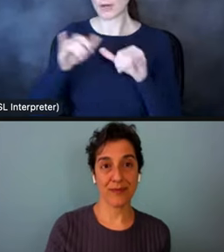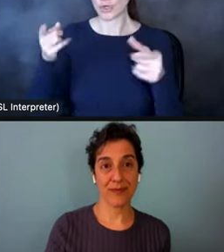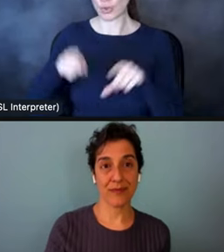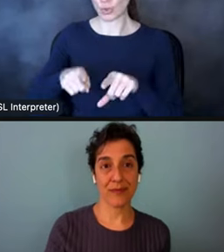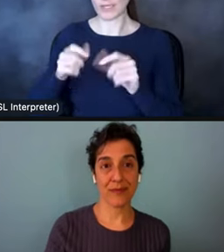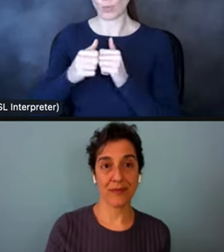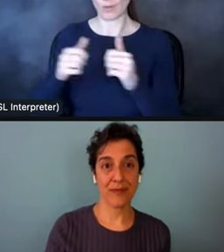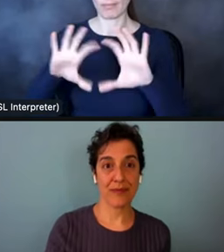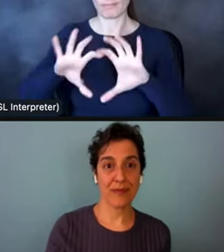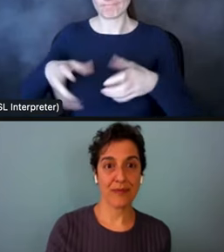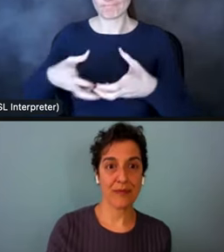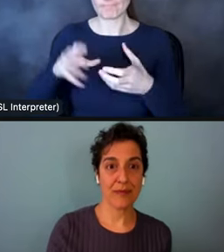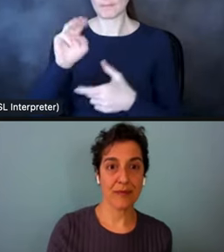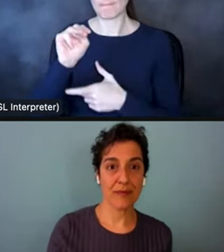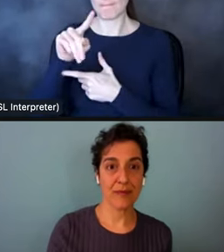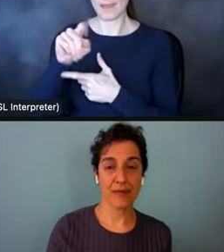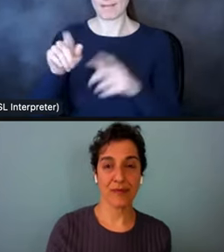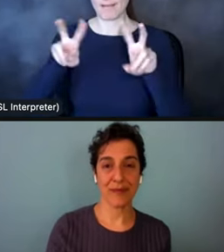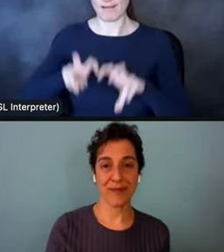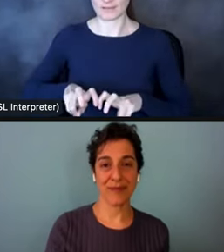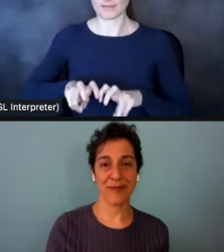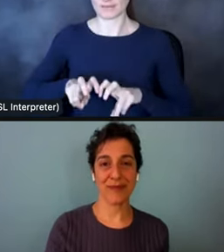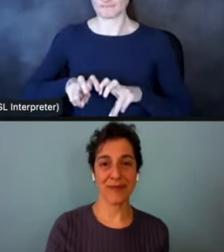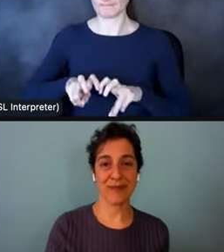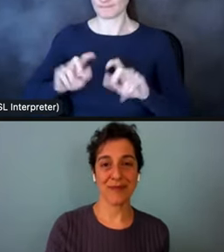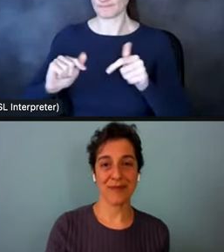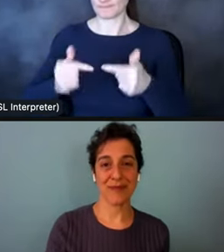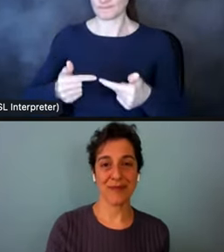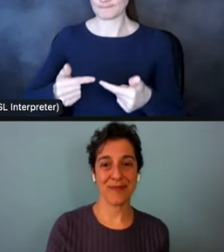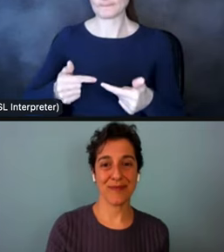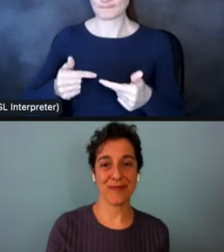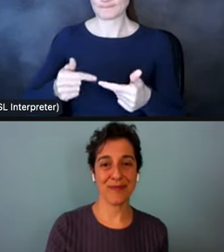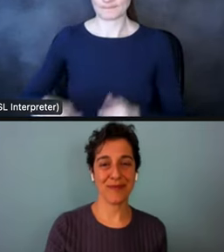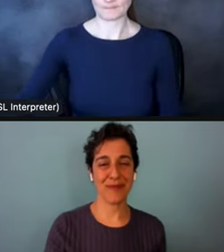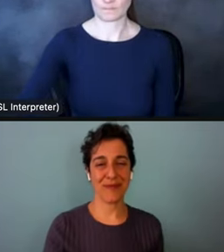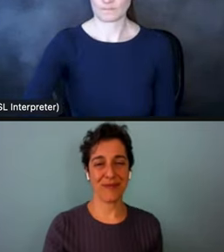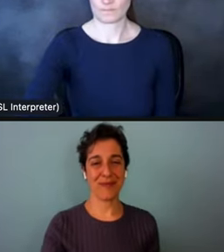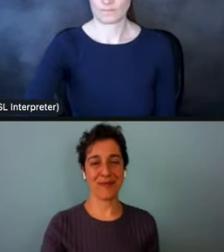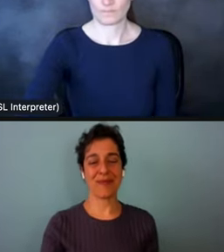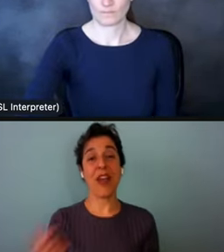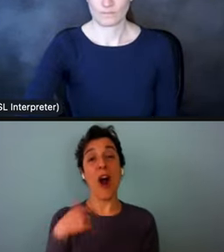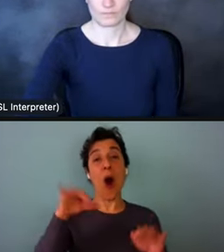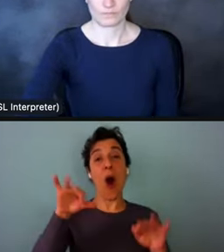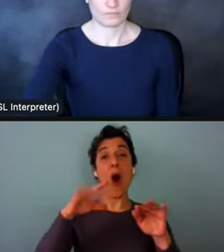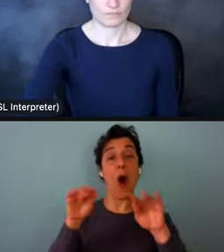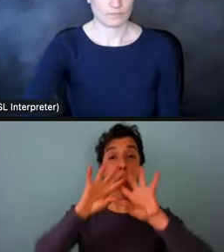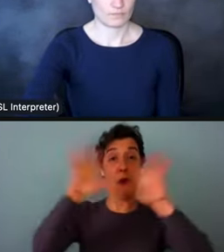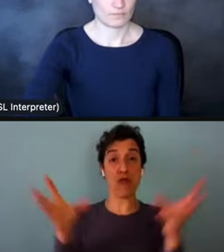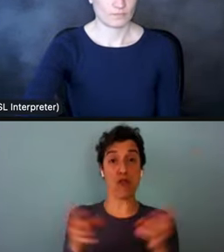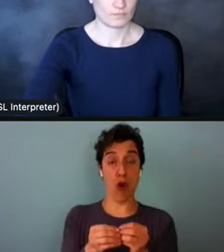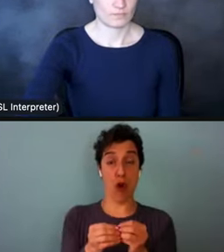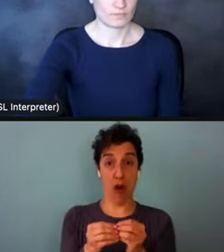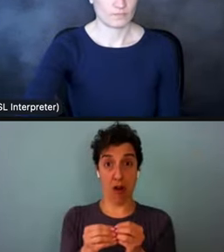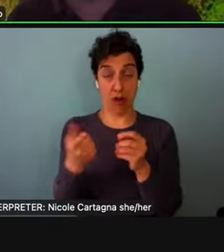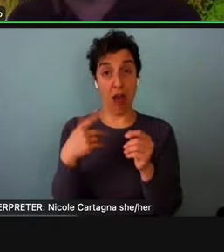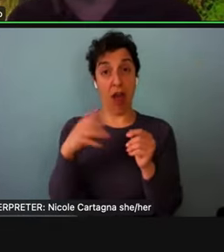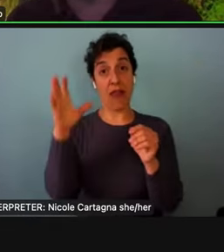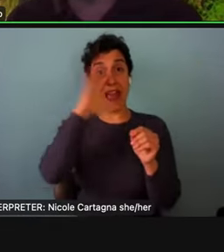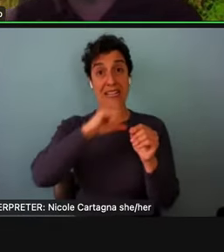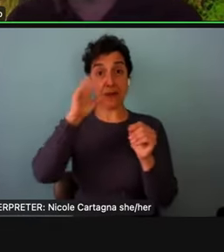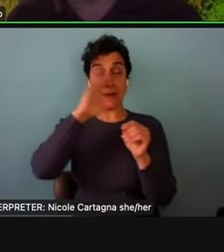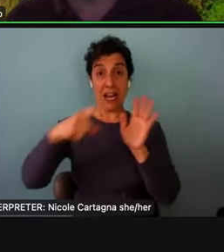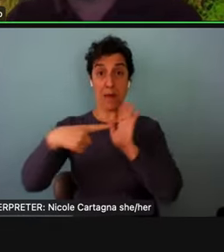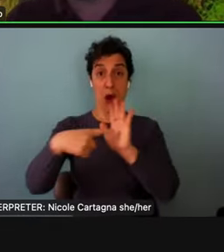meta-analysis. So overall, without assuming the existence of a hierarchy, the estimated model parameters reveal a